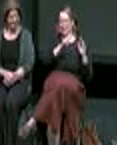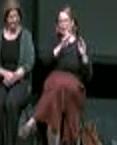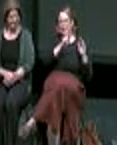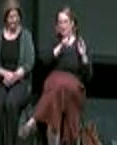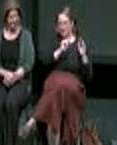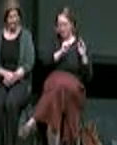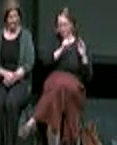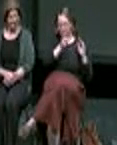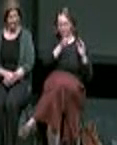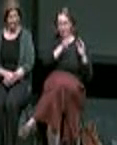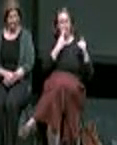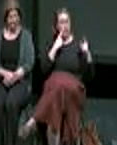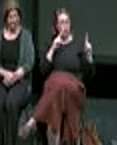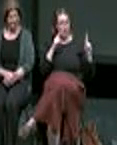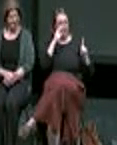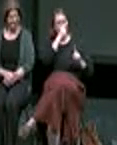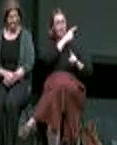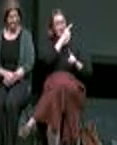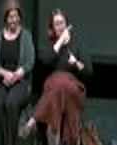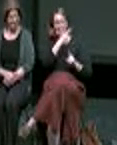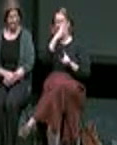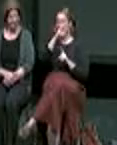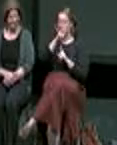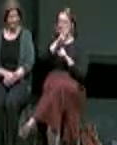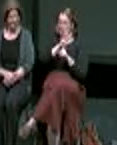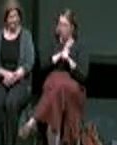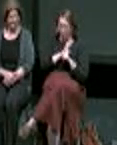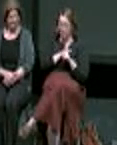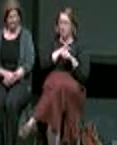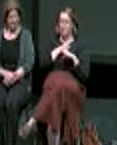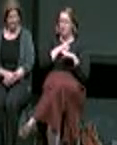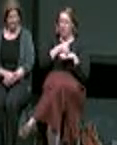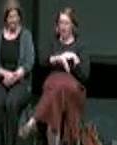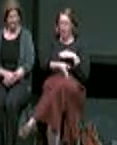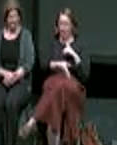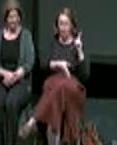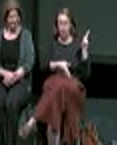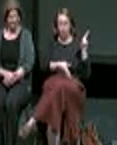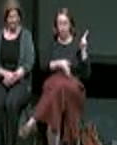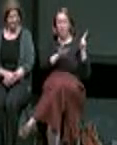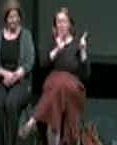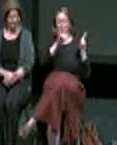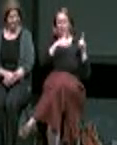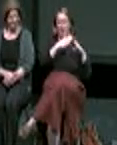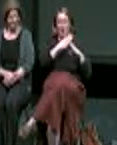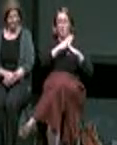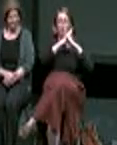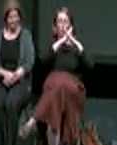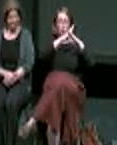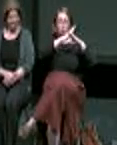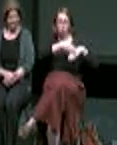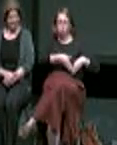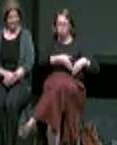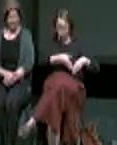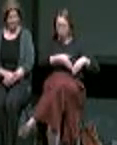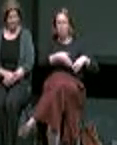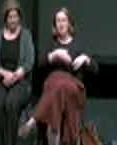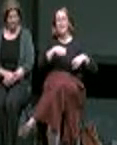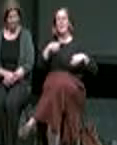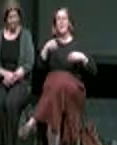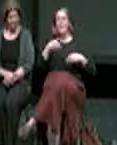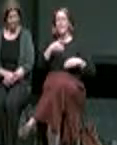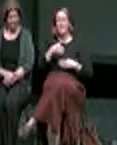to achieve this. 6 months following that barrier being removed, the